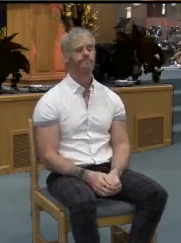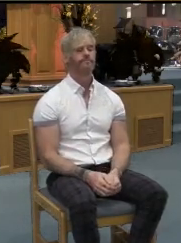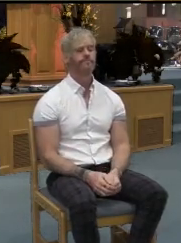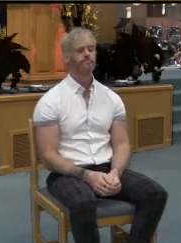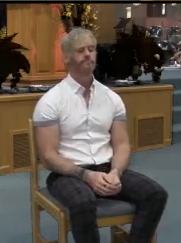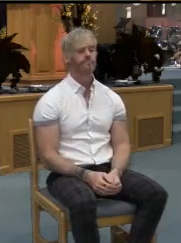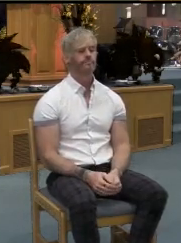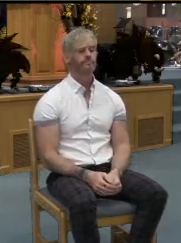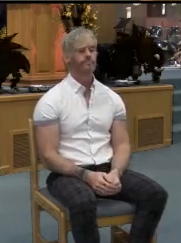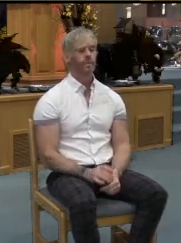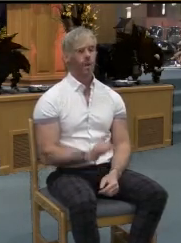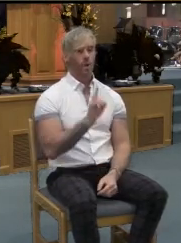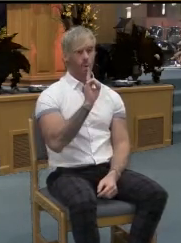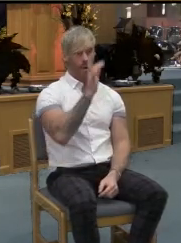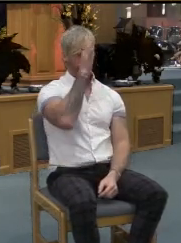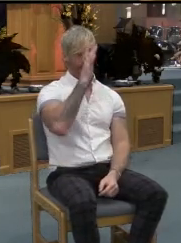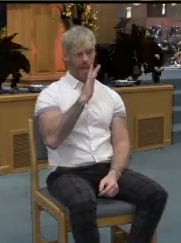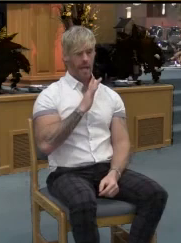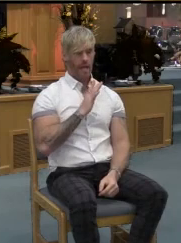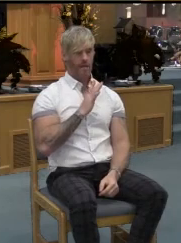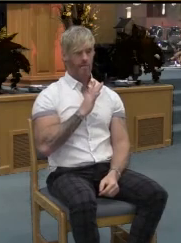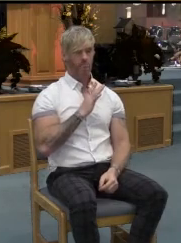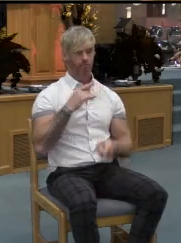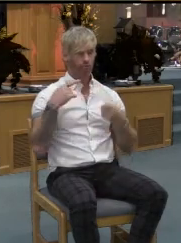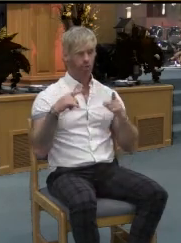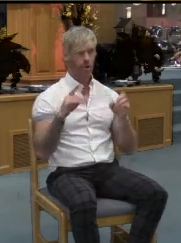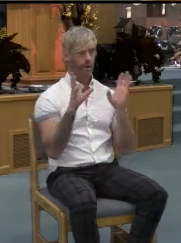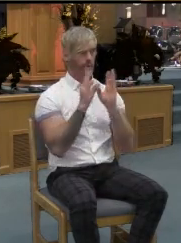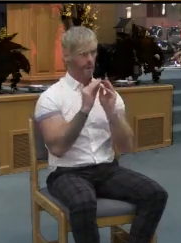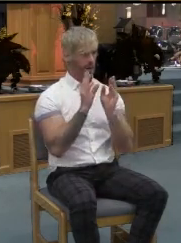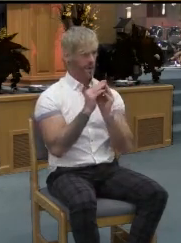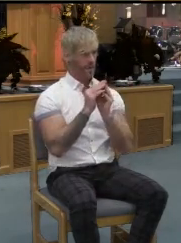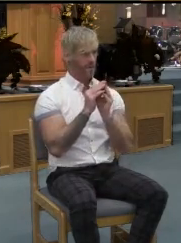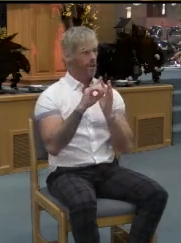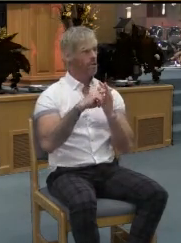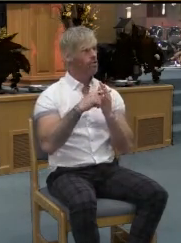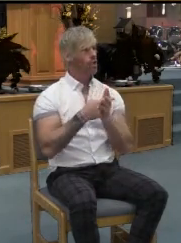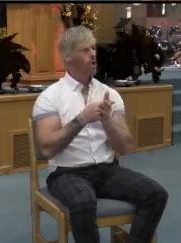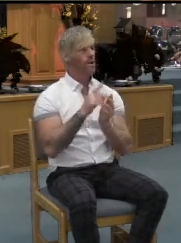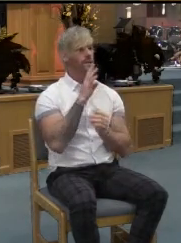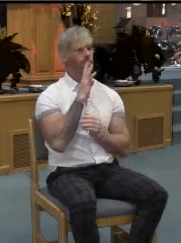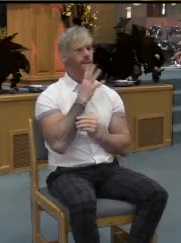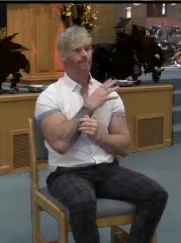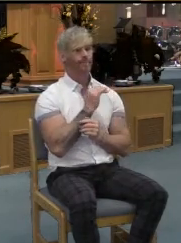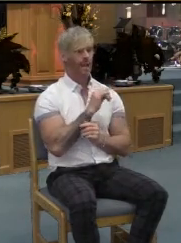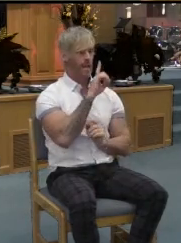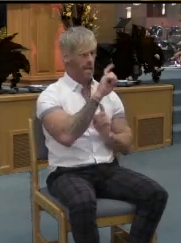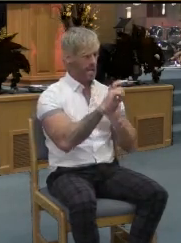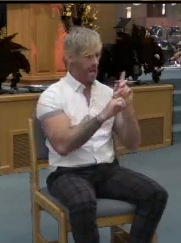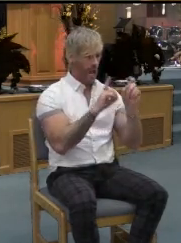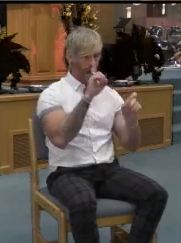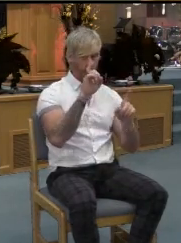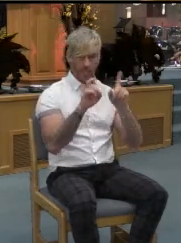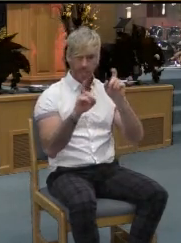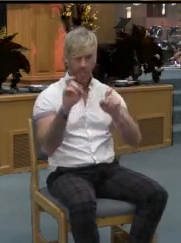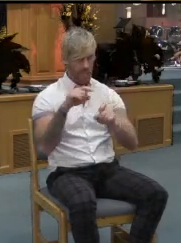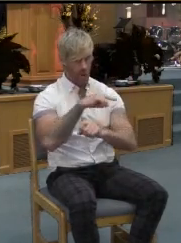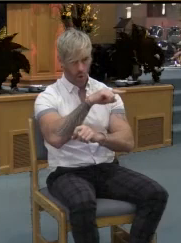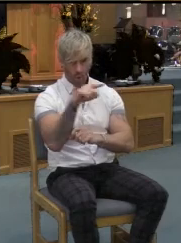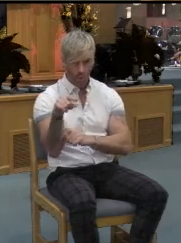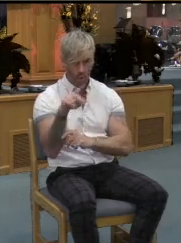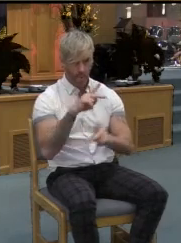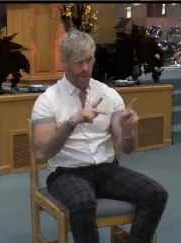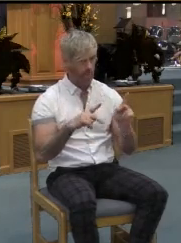in the world got up to speak, and he asked this vast array of people from many different countries, I